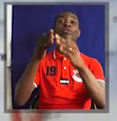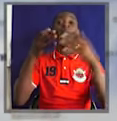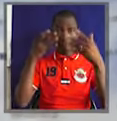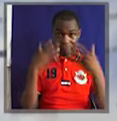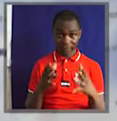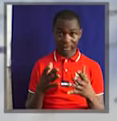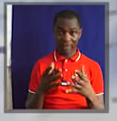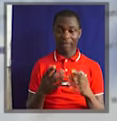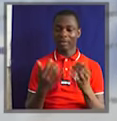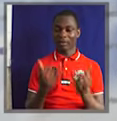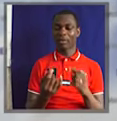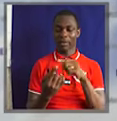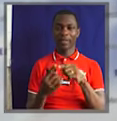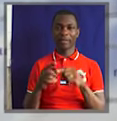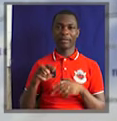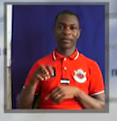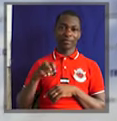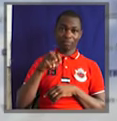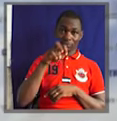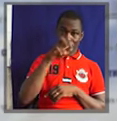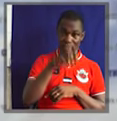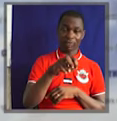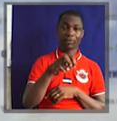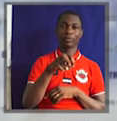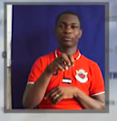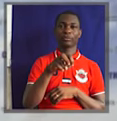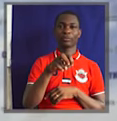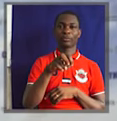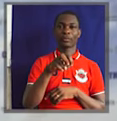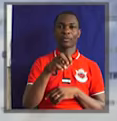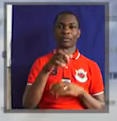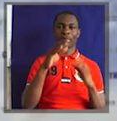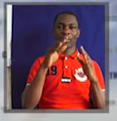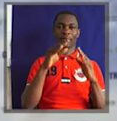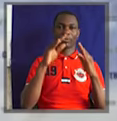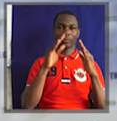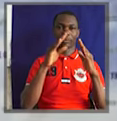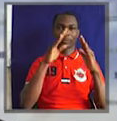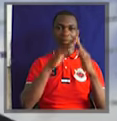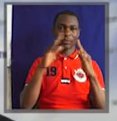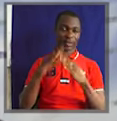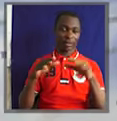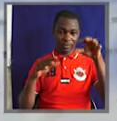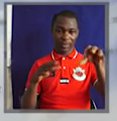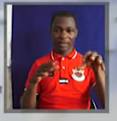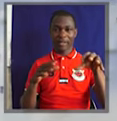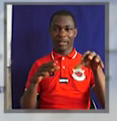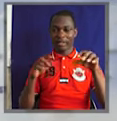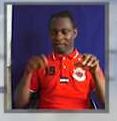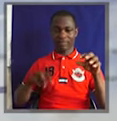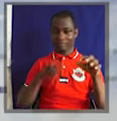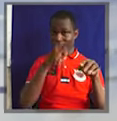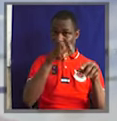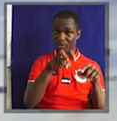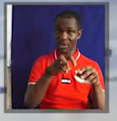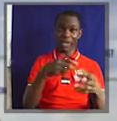nyina awie na otukwan efri kroba akoso akọ another kroso na wo de ni nwan akọ adidie wakwetwa